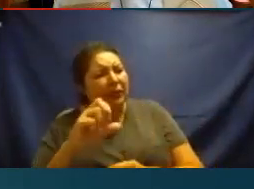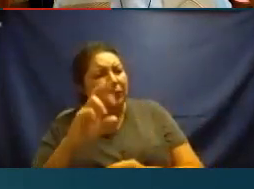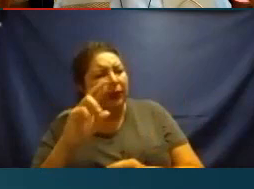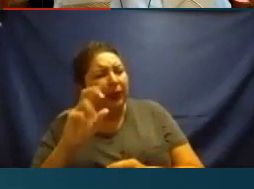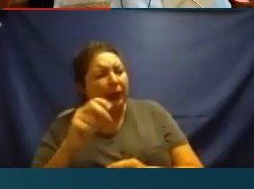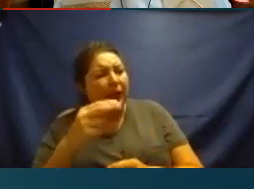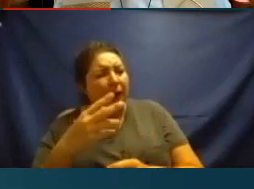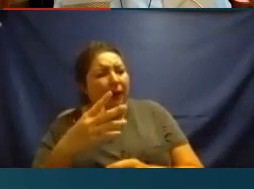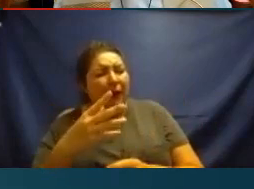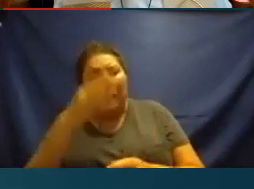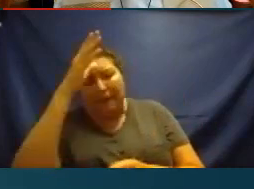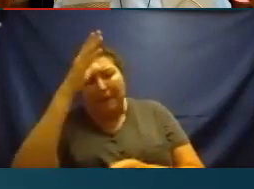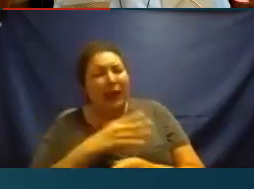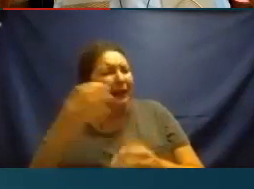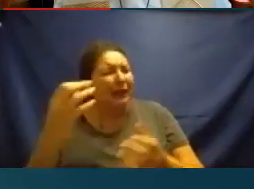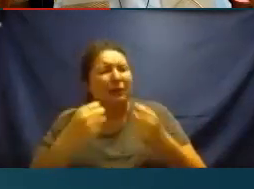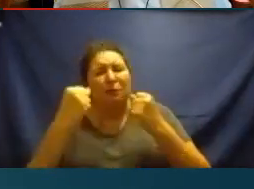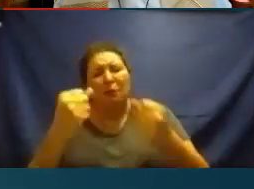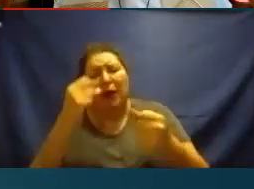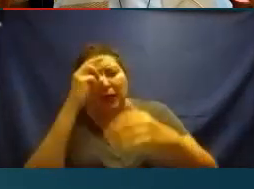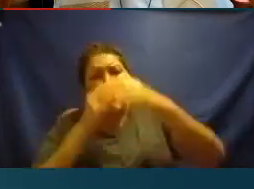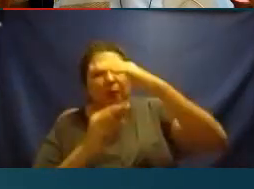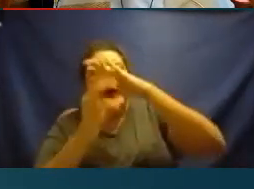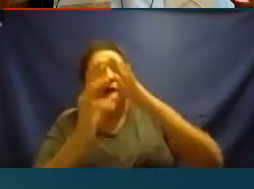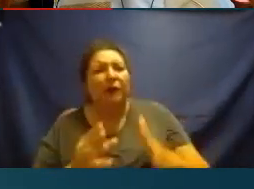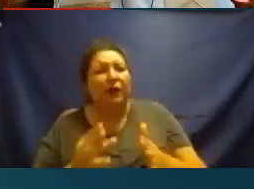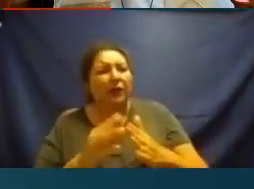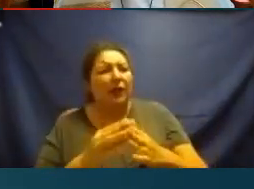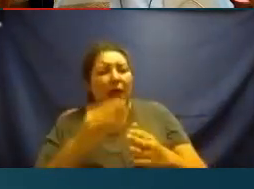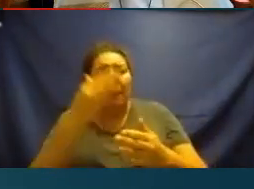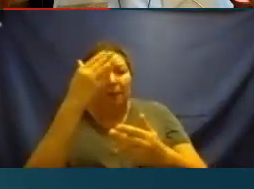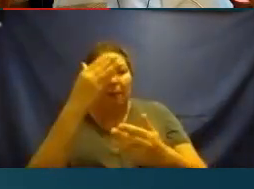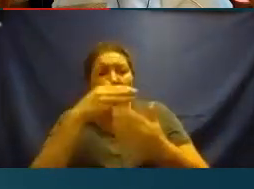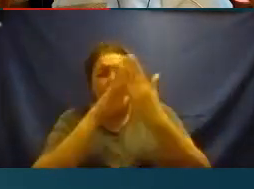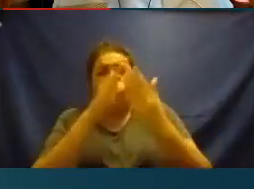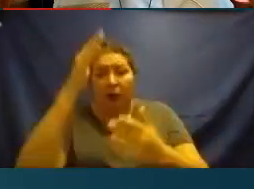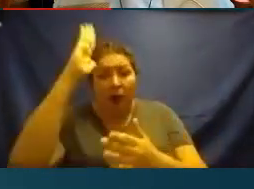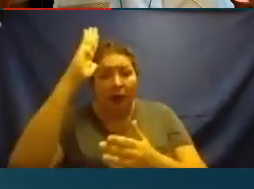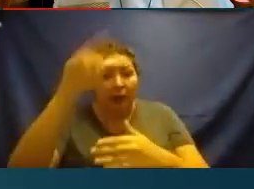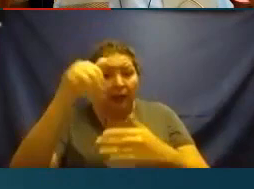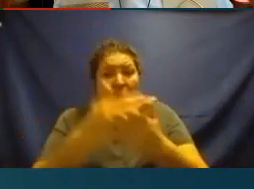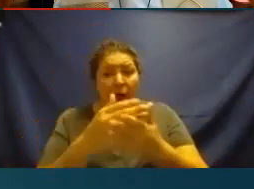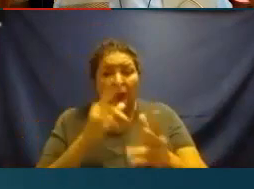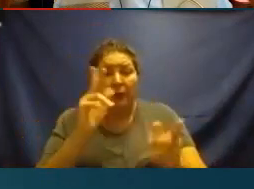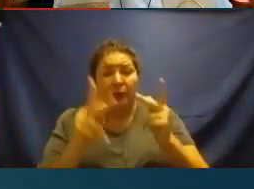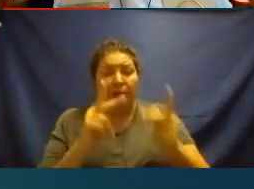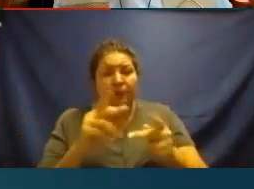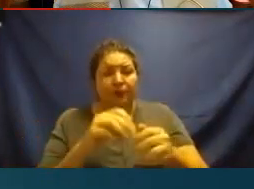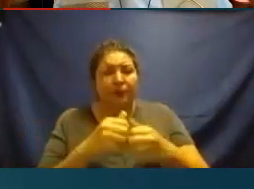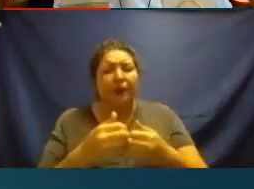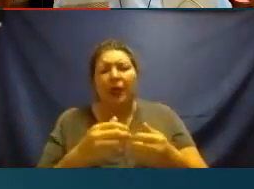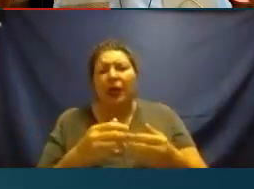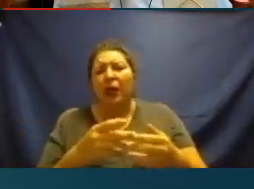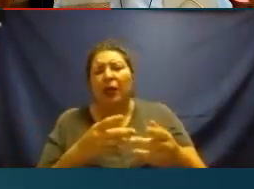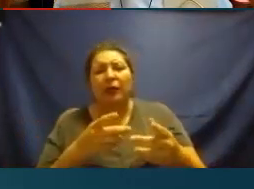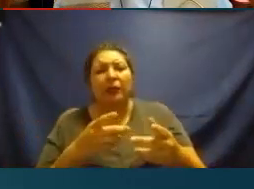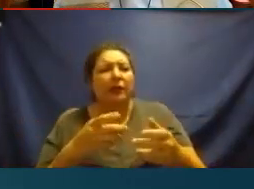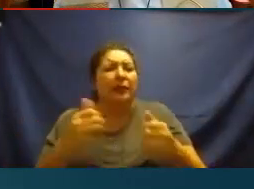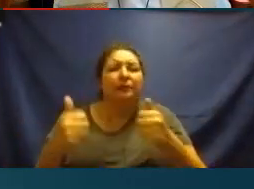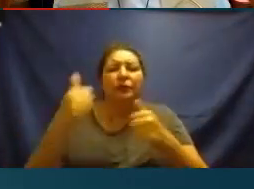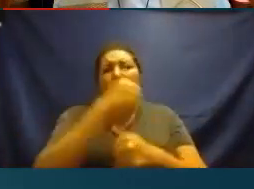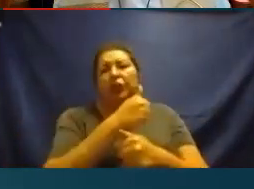mighty in deed and word before God and all the people, and how our chief priests and rulers delivered him up to